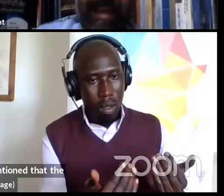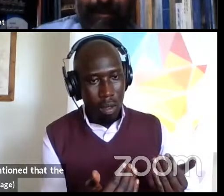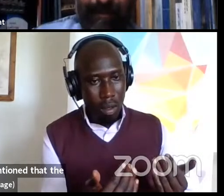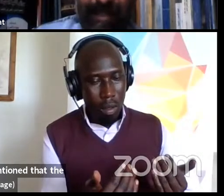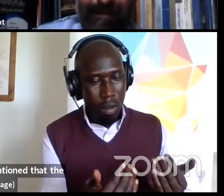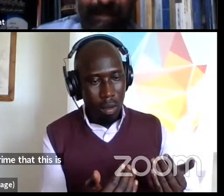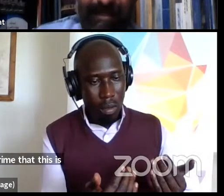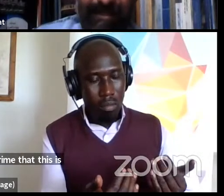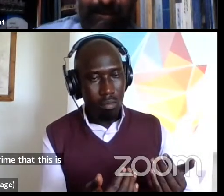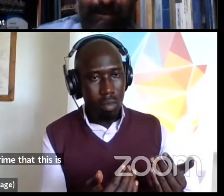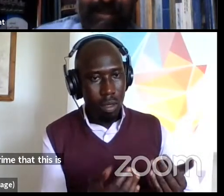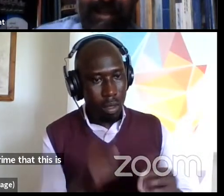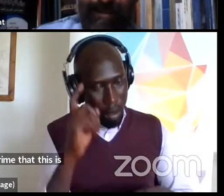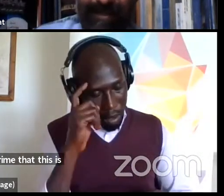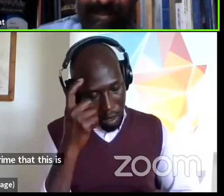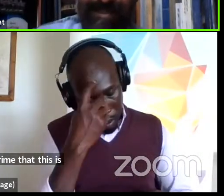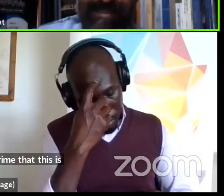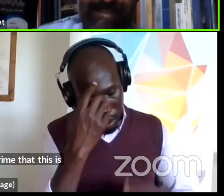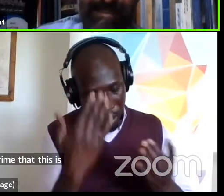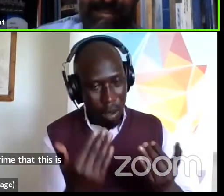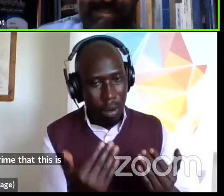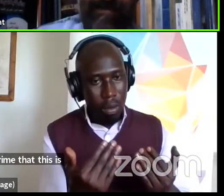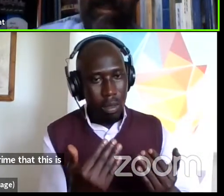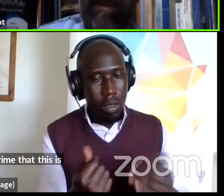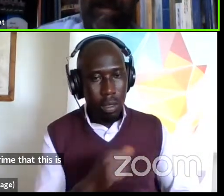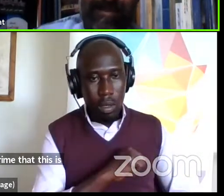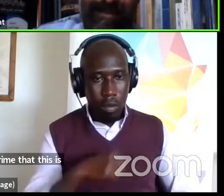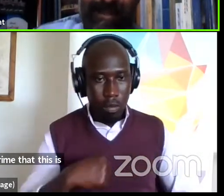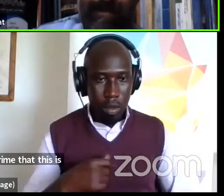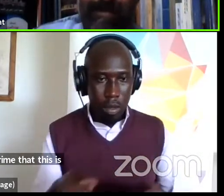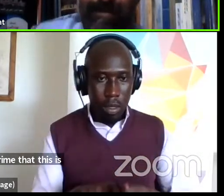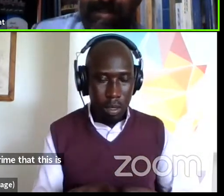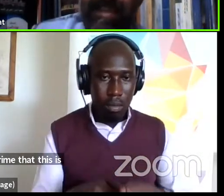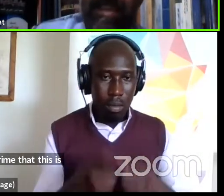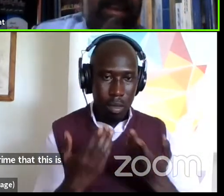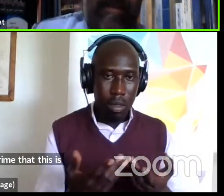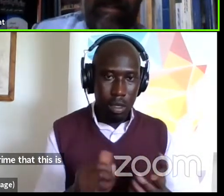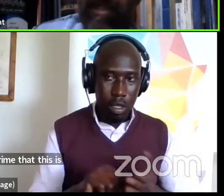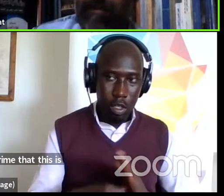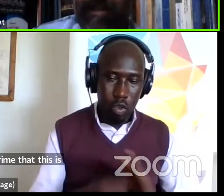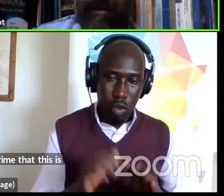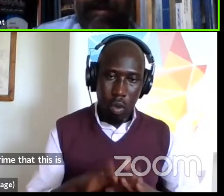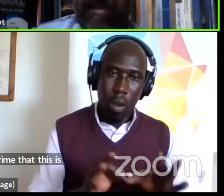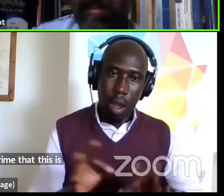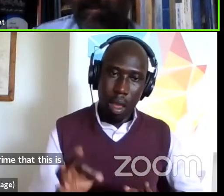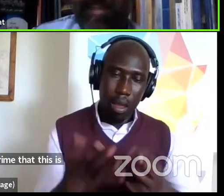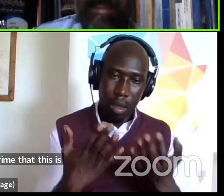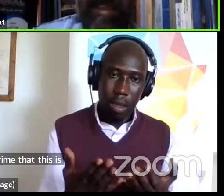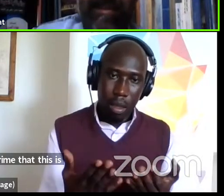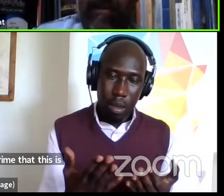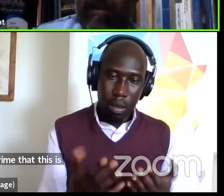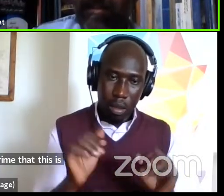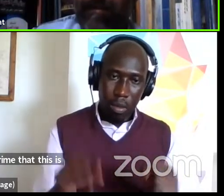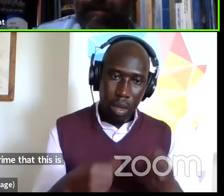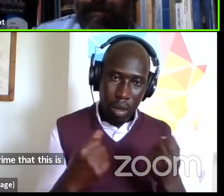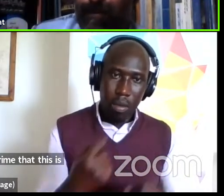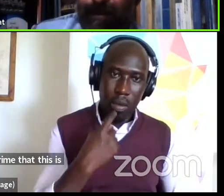in the hand of the governments to counter these freedoms in online, because everything what you can